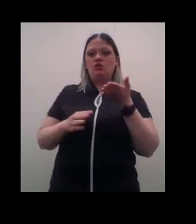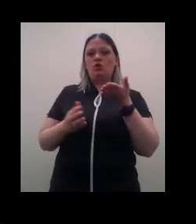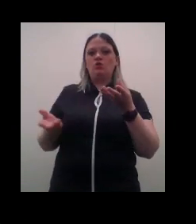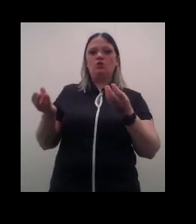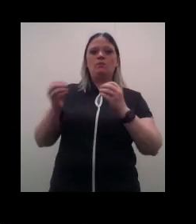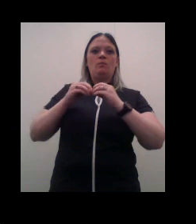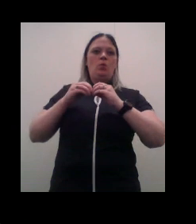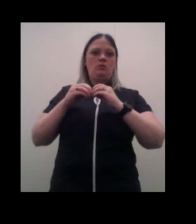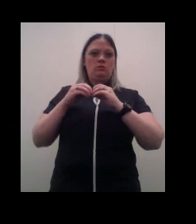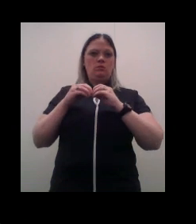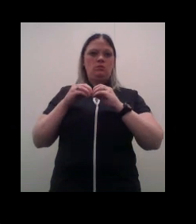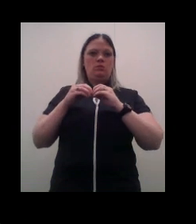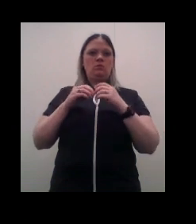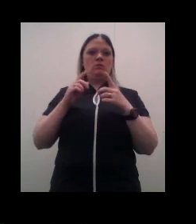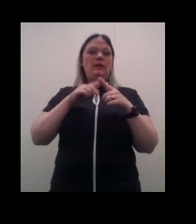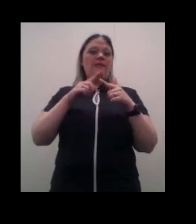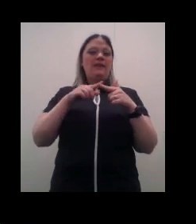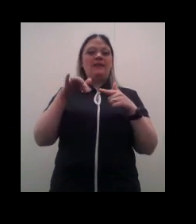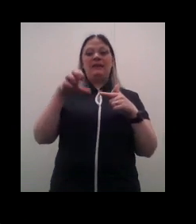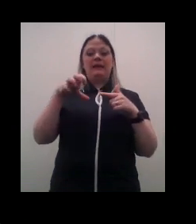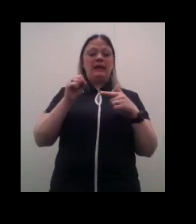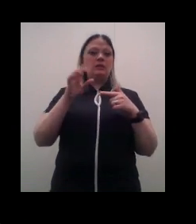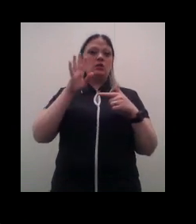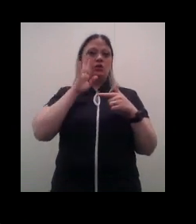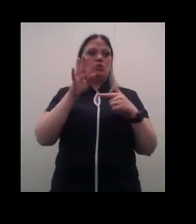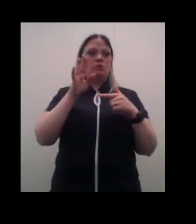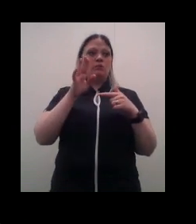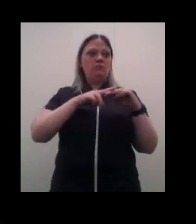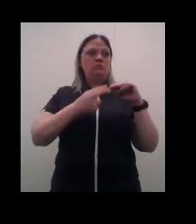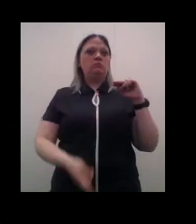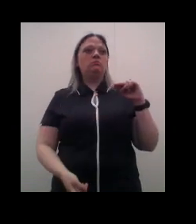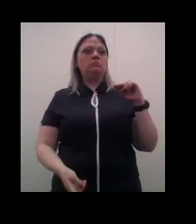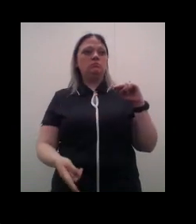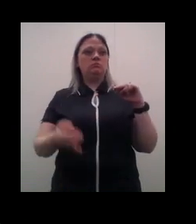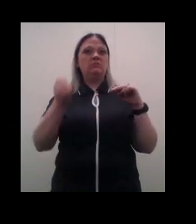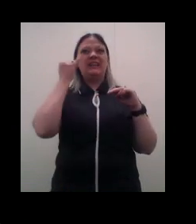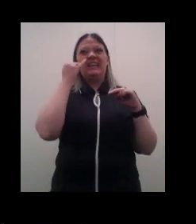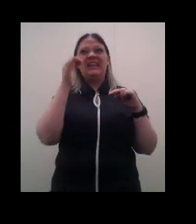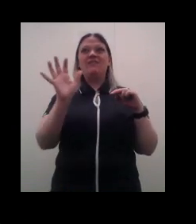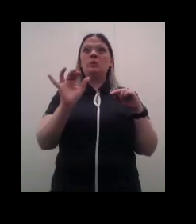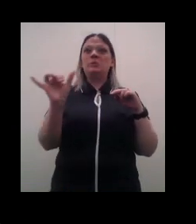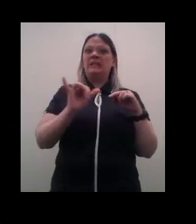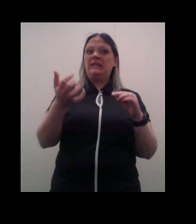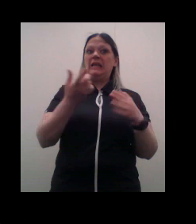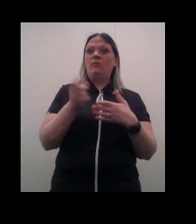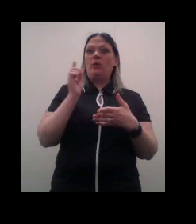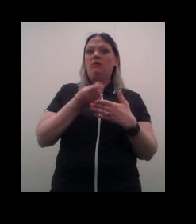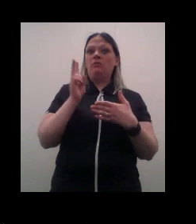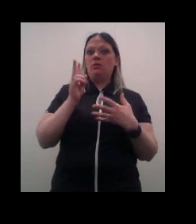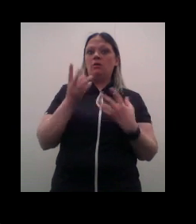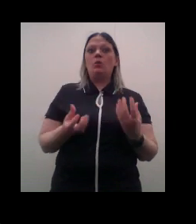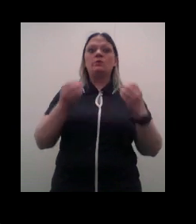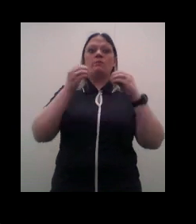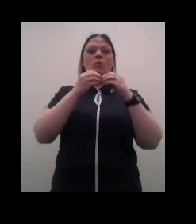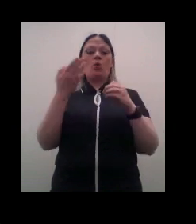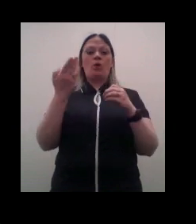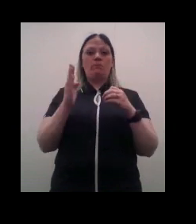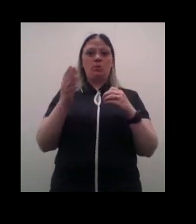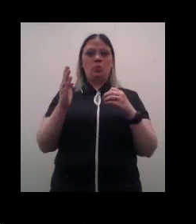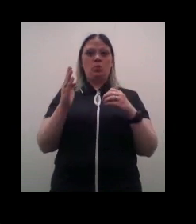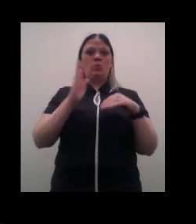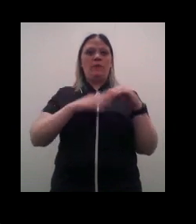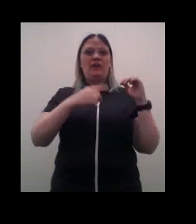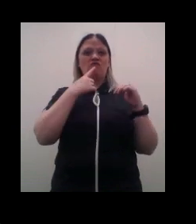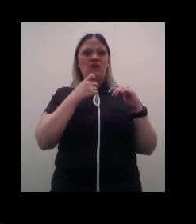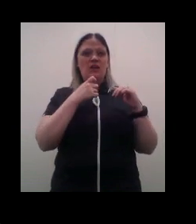period, our cases will be going down. If we get like we were about a week or so ago, in which there were more blue bars than red